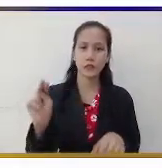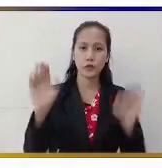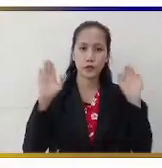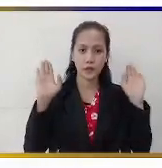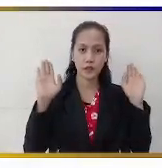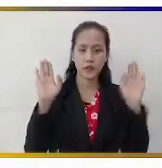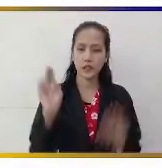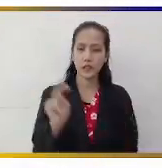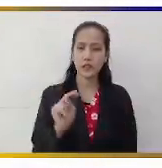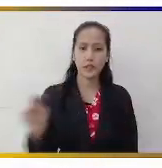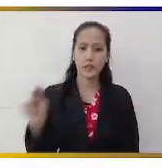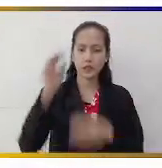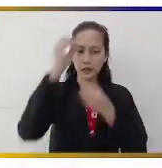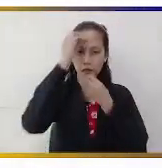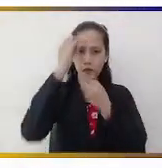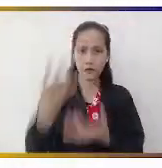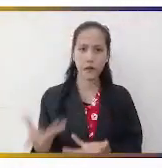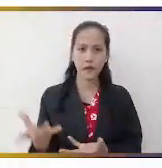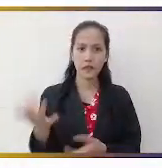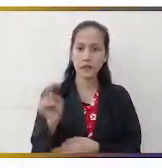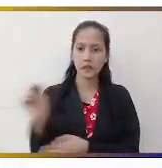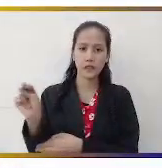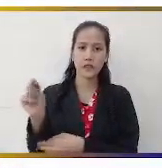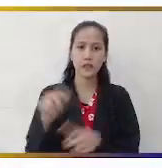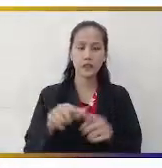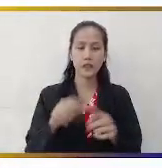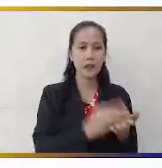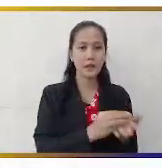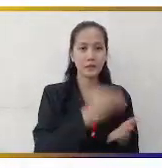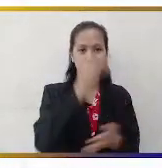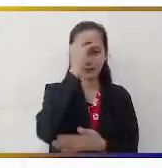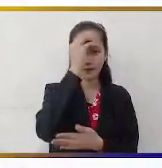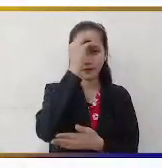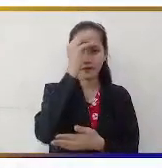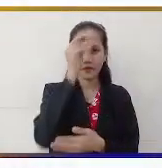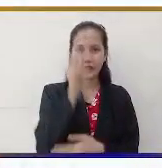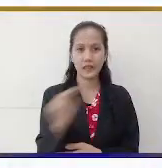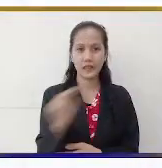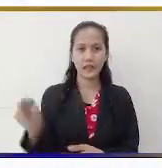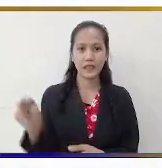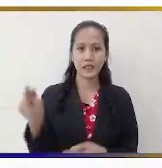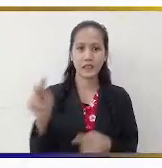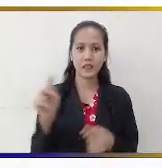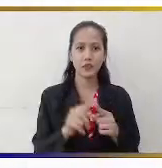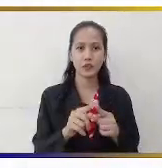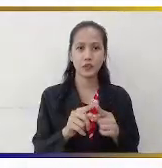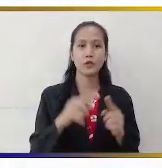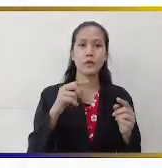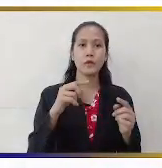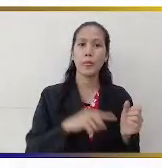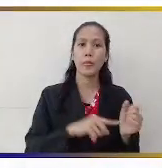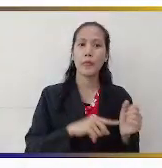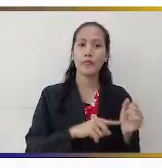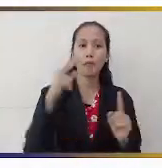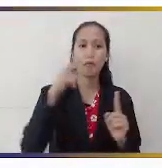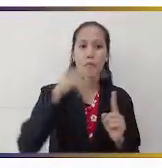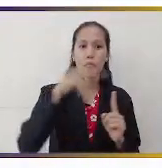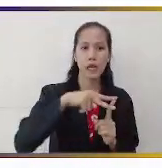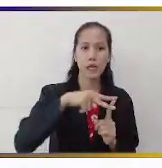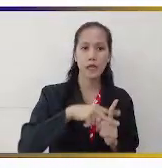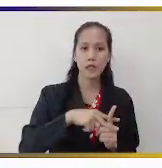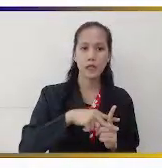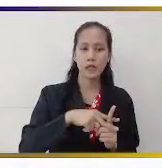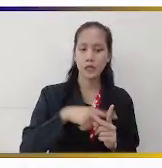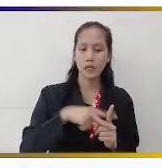to submit. You need to learn. You need to start absorbing what's being taught here. Why is he